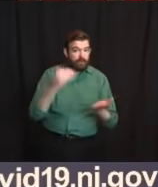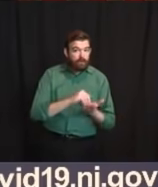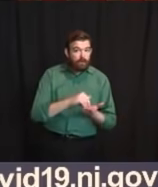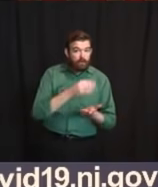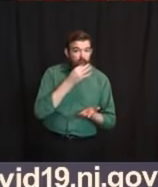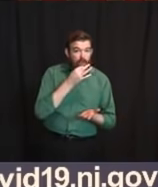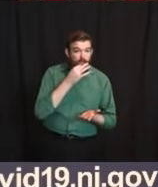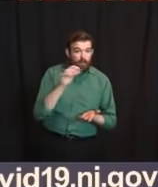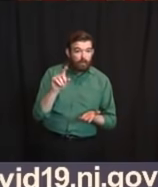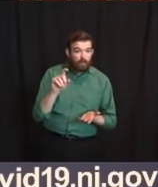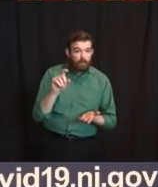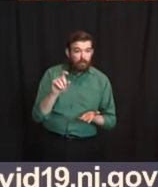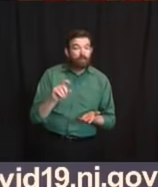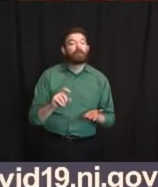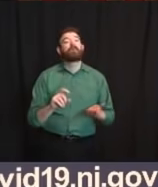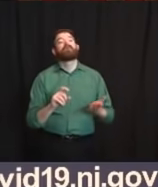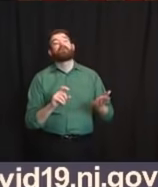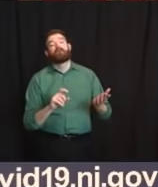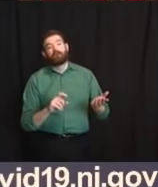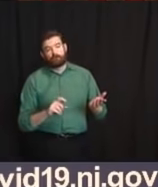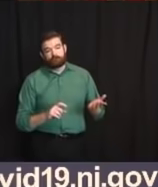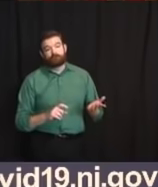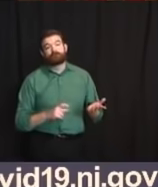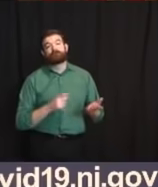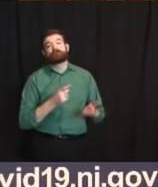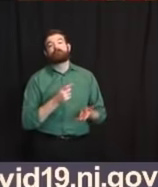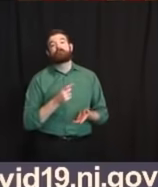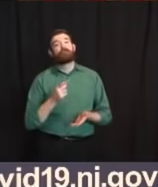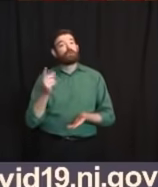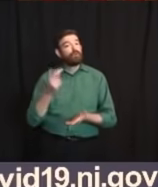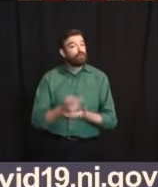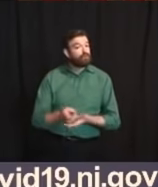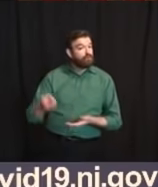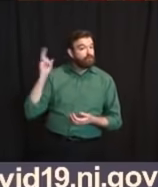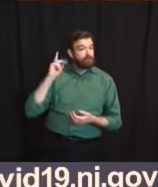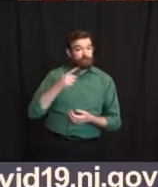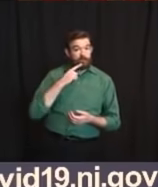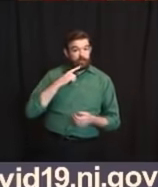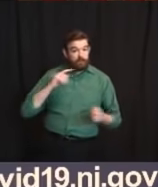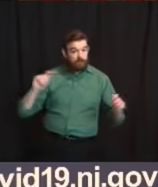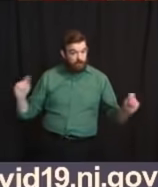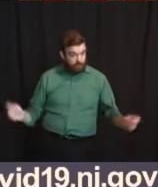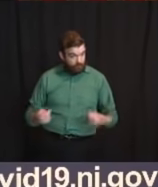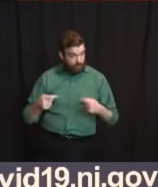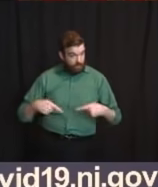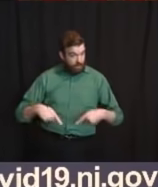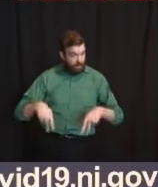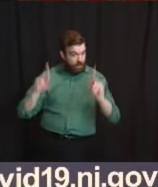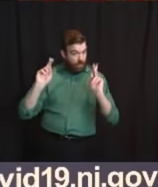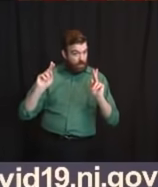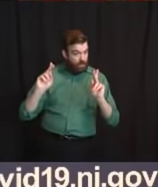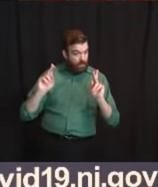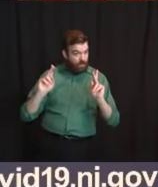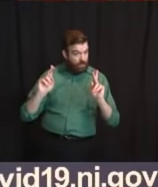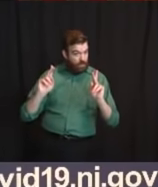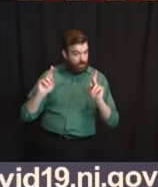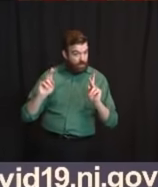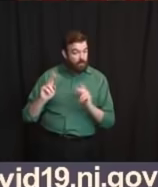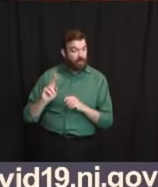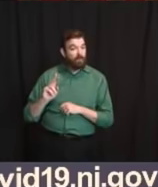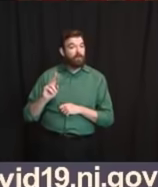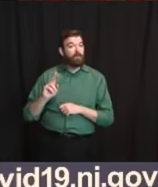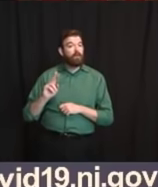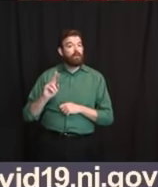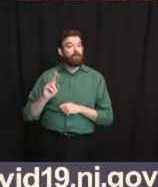links. Any further discussion on whether or not some of the restrictions can be eased in that regard? And also, I know you